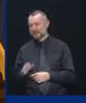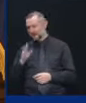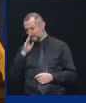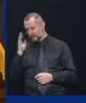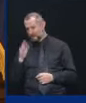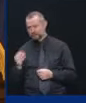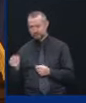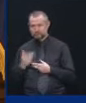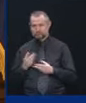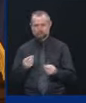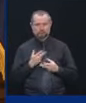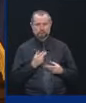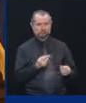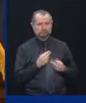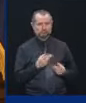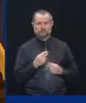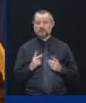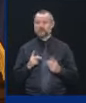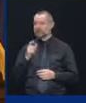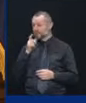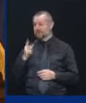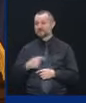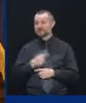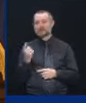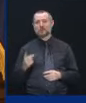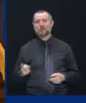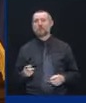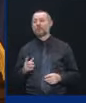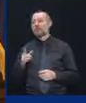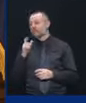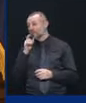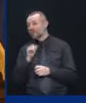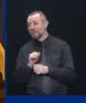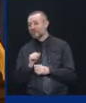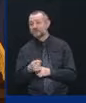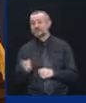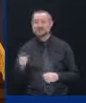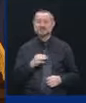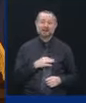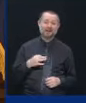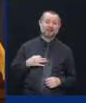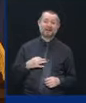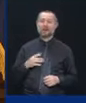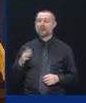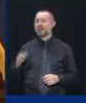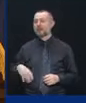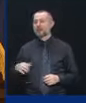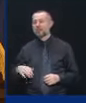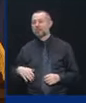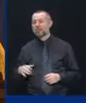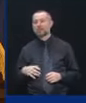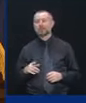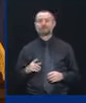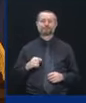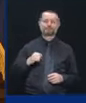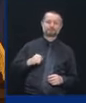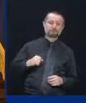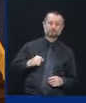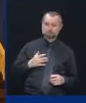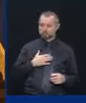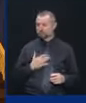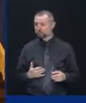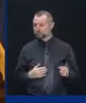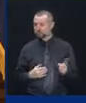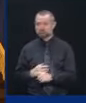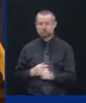how many people are on their staff who have not declined and would take it. And